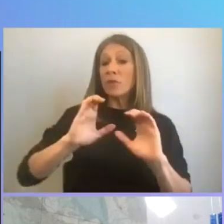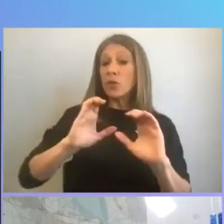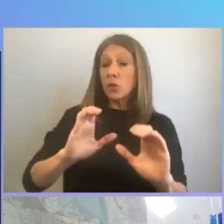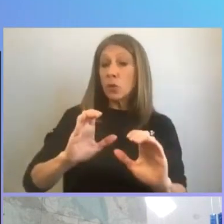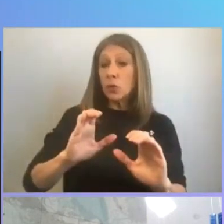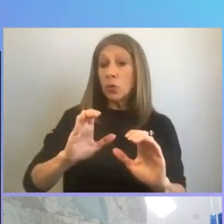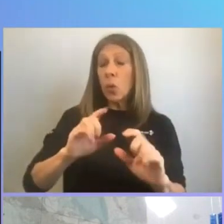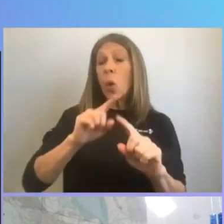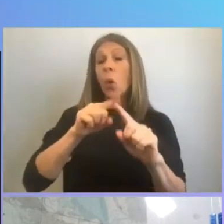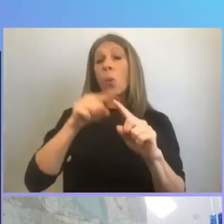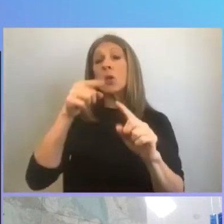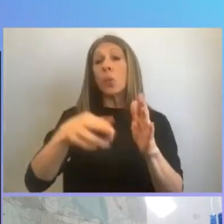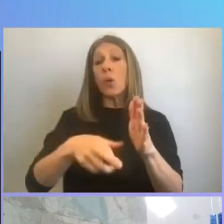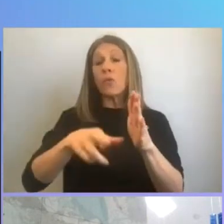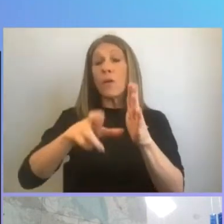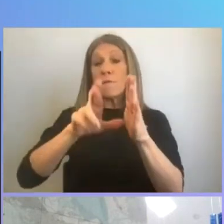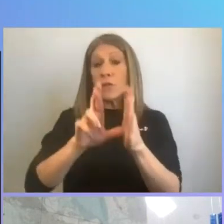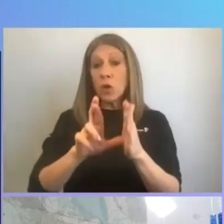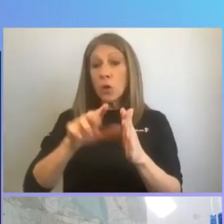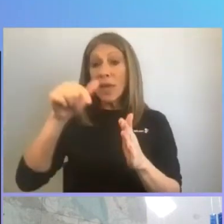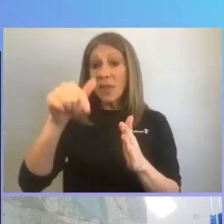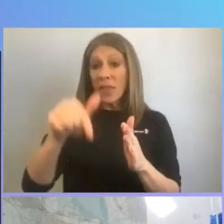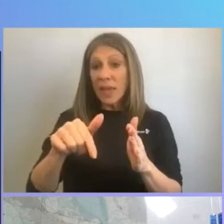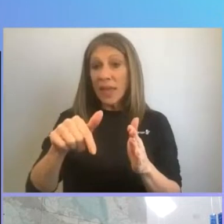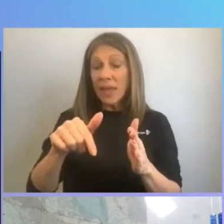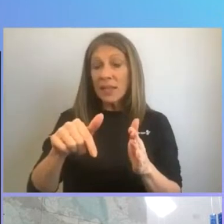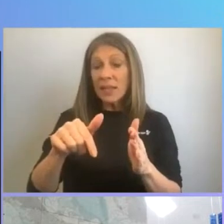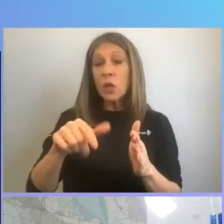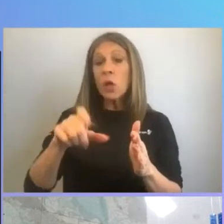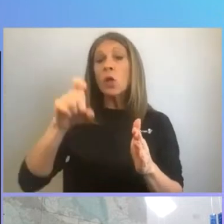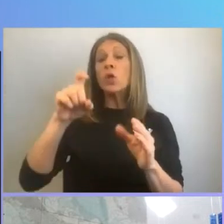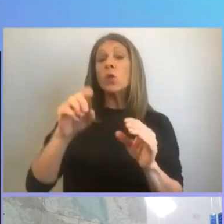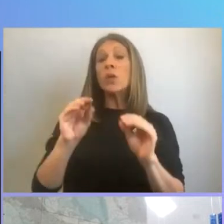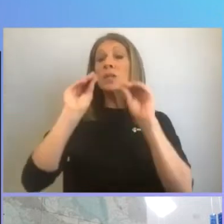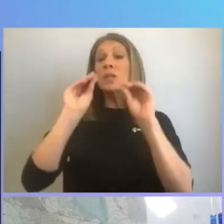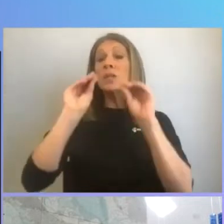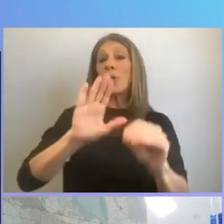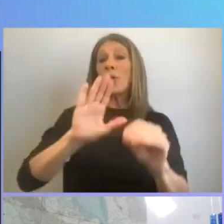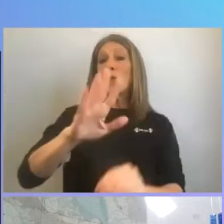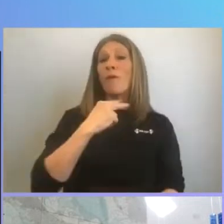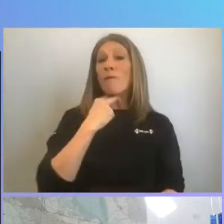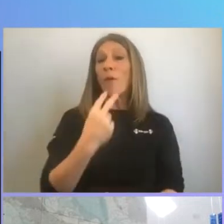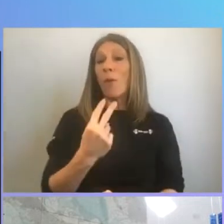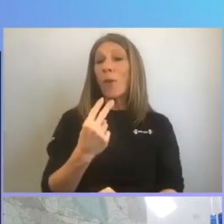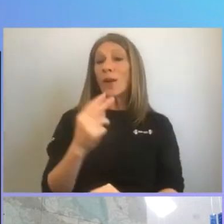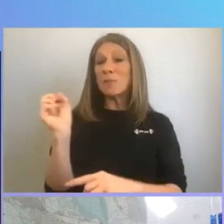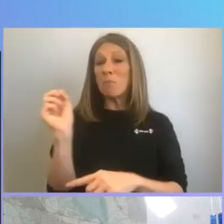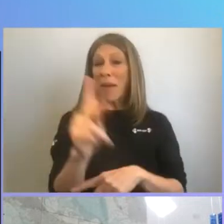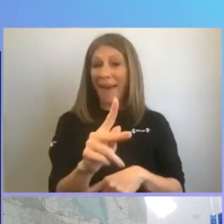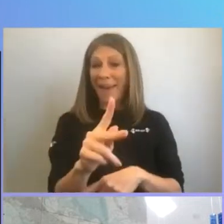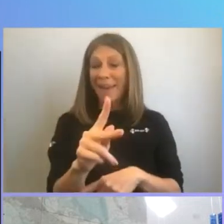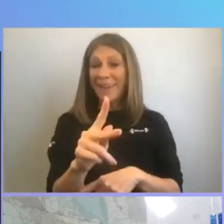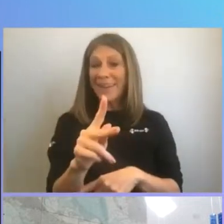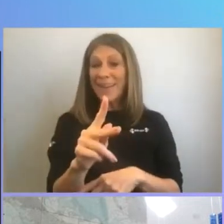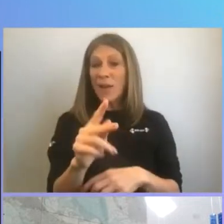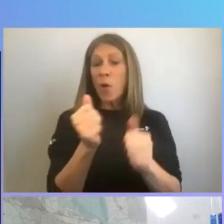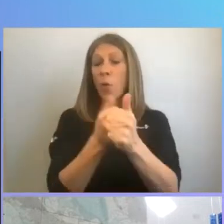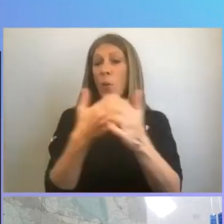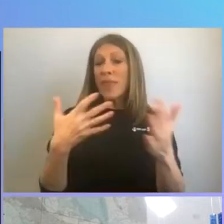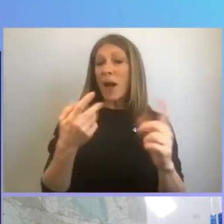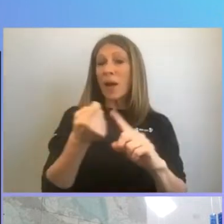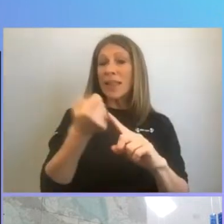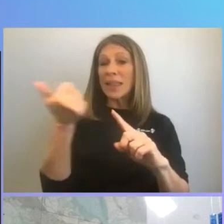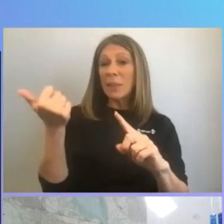you're reviewing the ChatGPT output is put your voice back in, but without eliminating